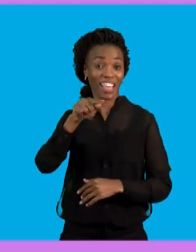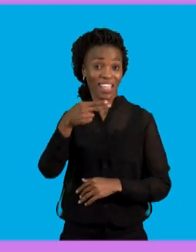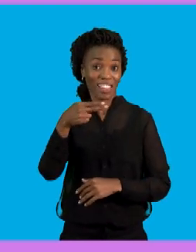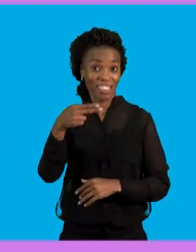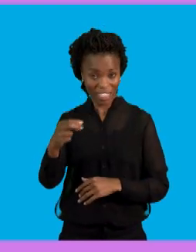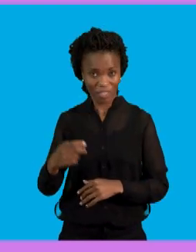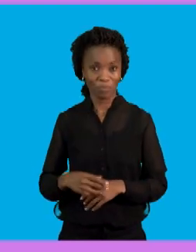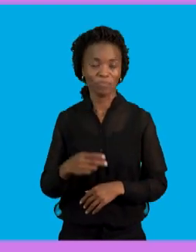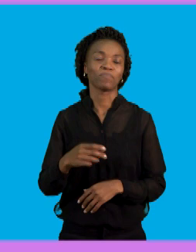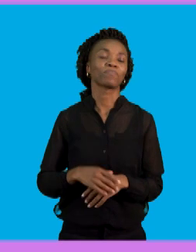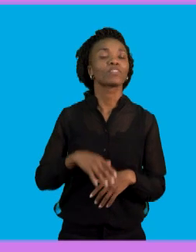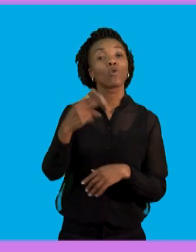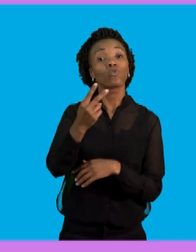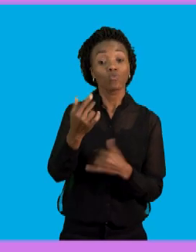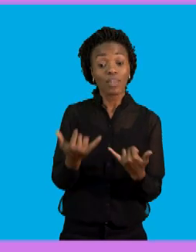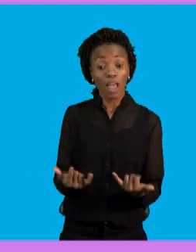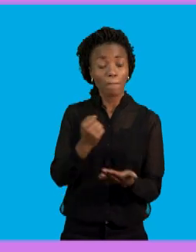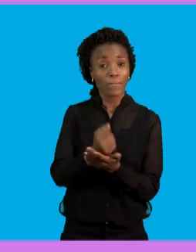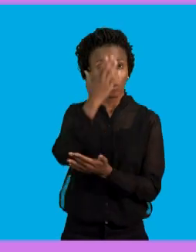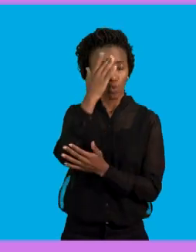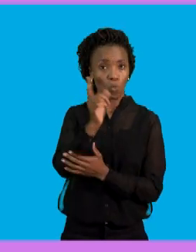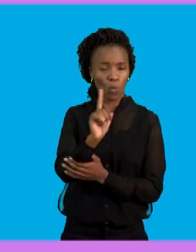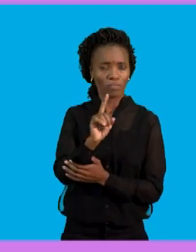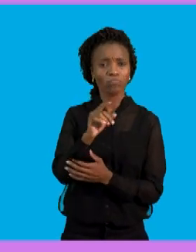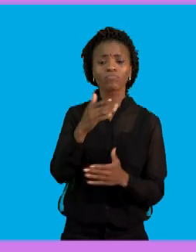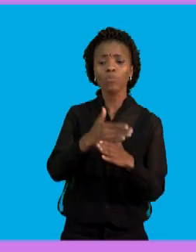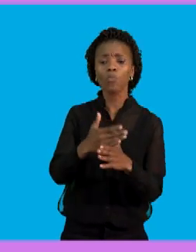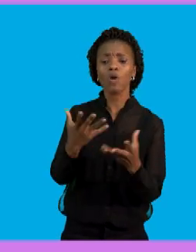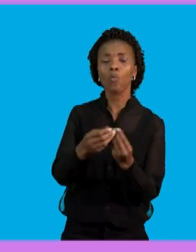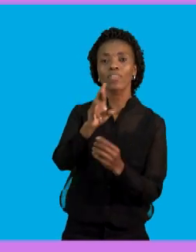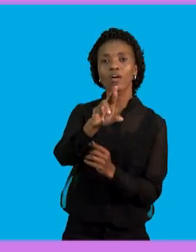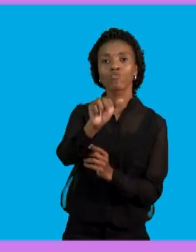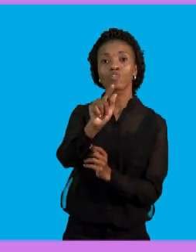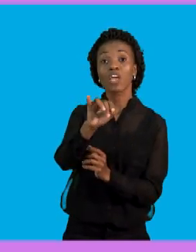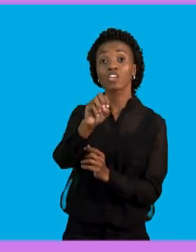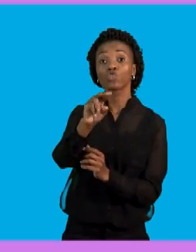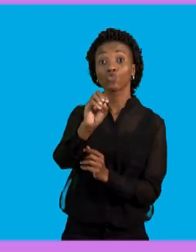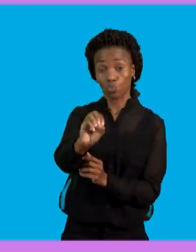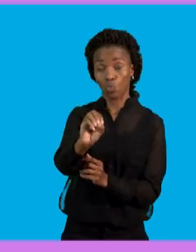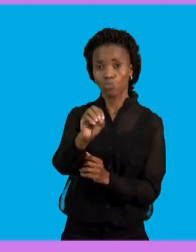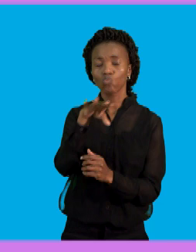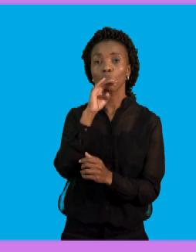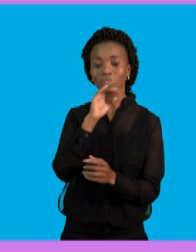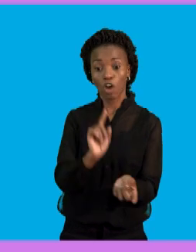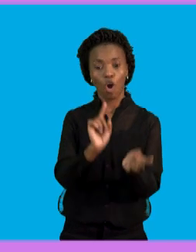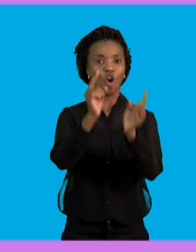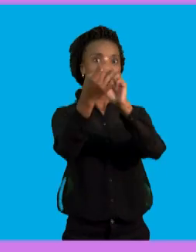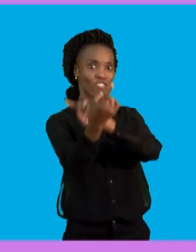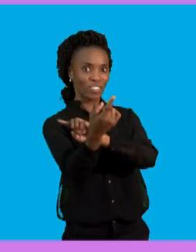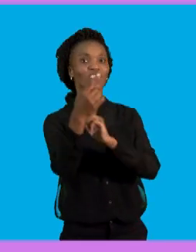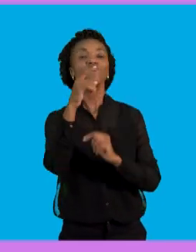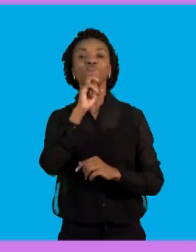What you should know by now, you should be able to work with ratios, be able to convert using the